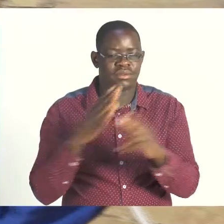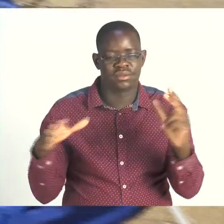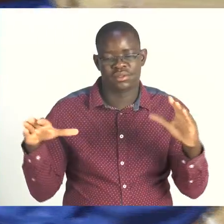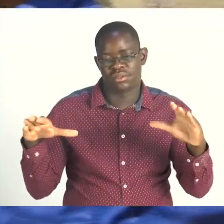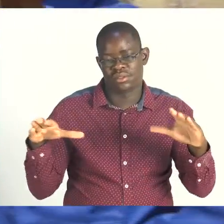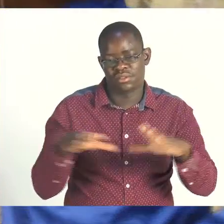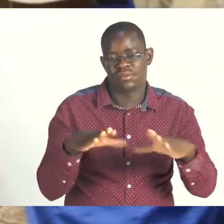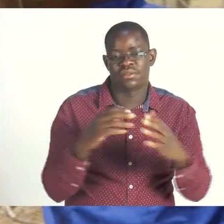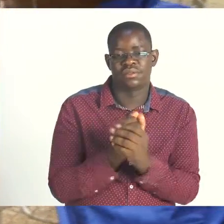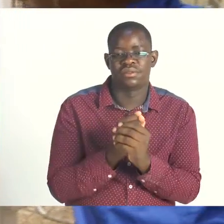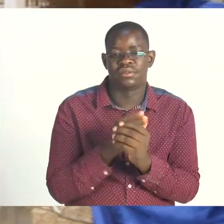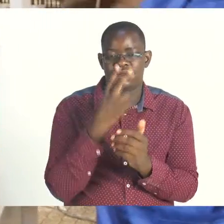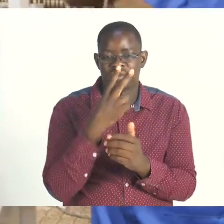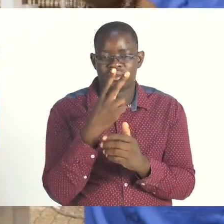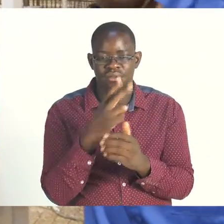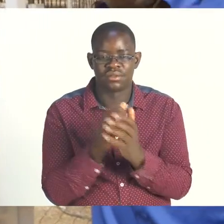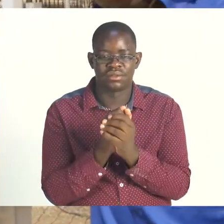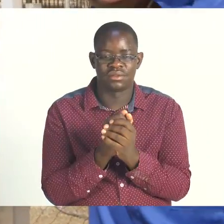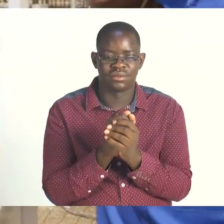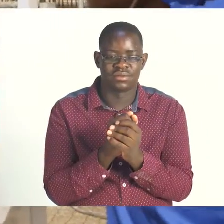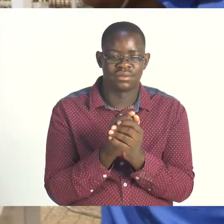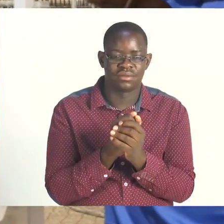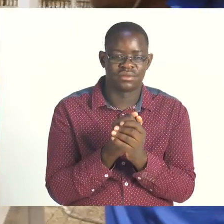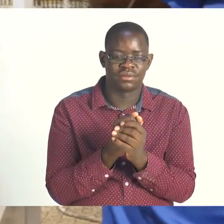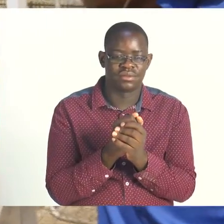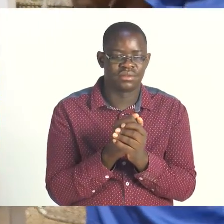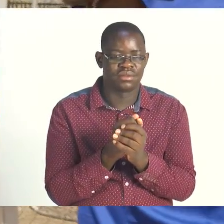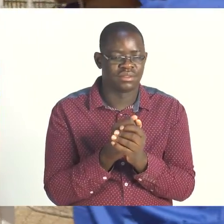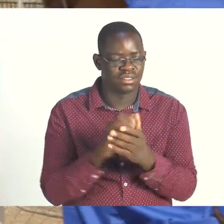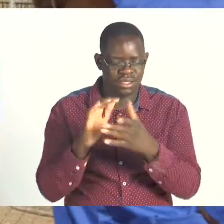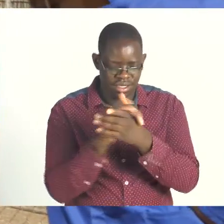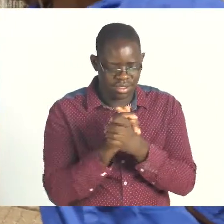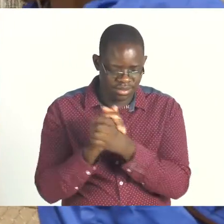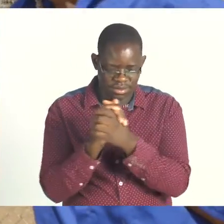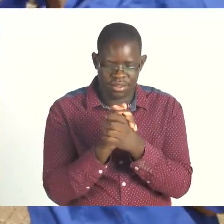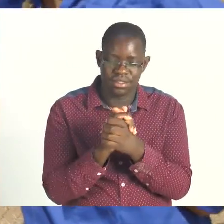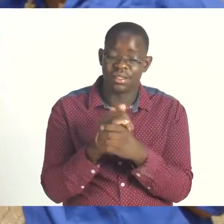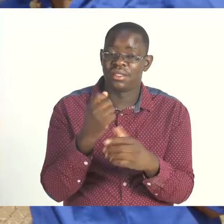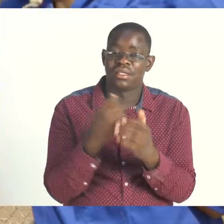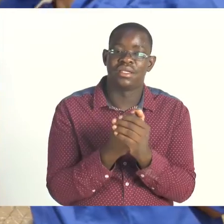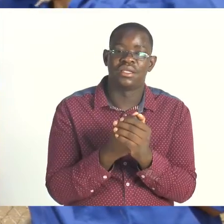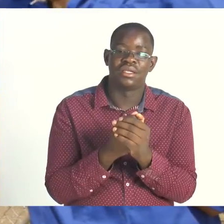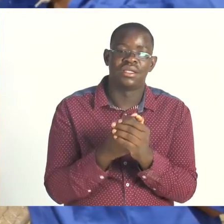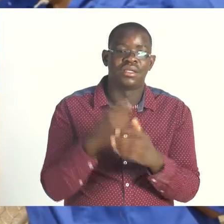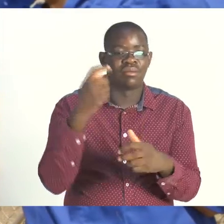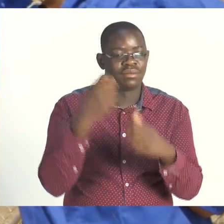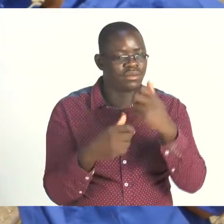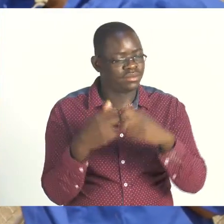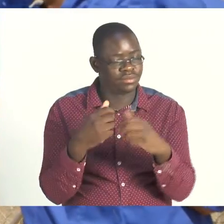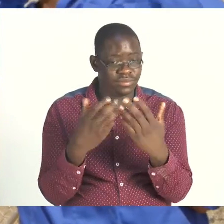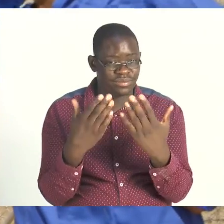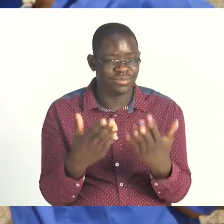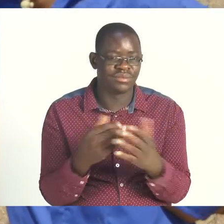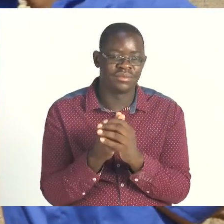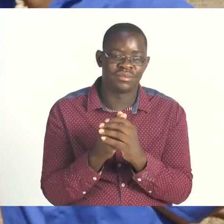So, brother? I'm seeing that things are not so good on the farm, eh? Ish, my friend. We've been struggling. Overgrazed grass.